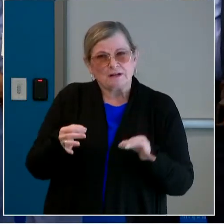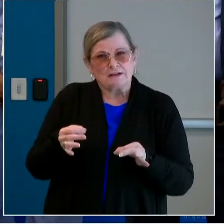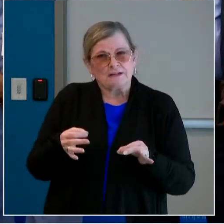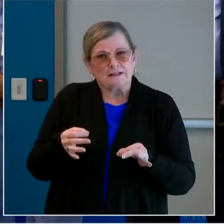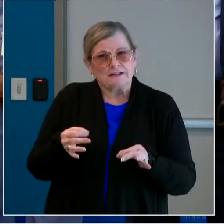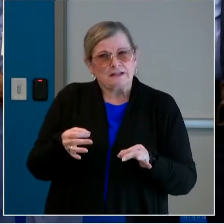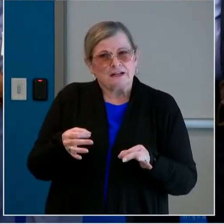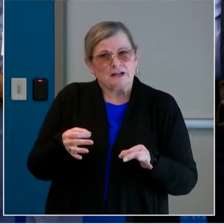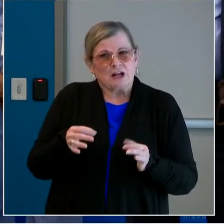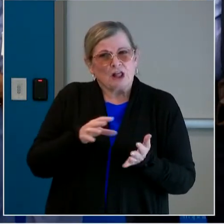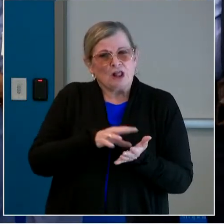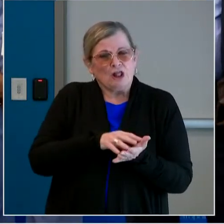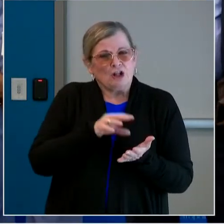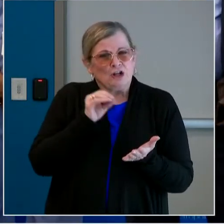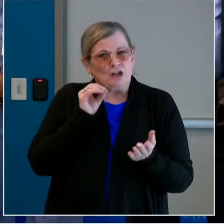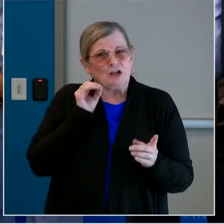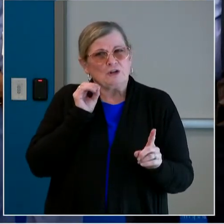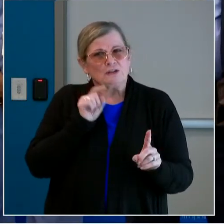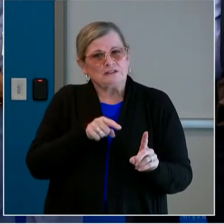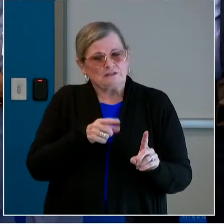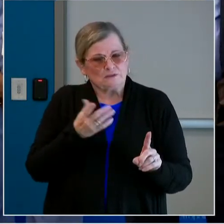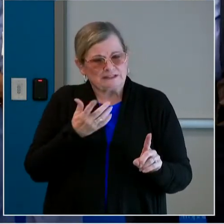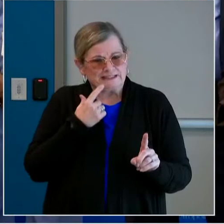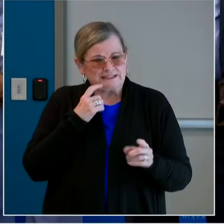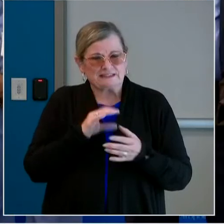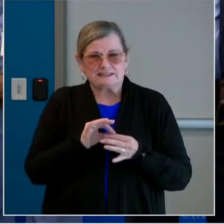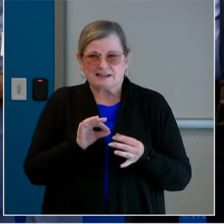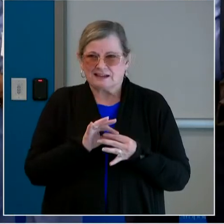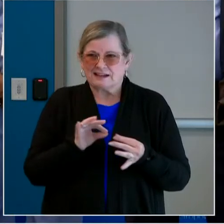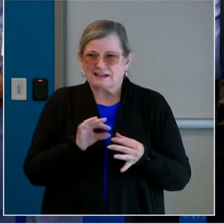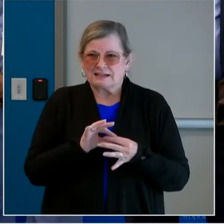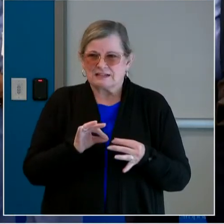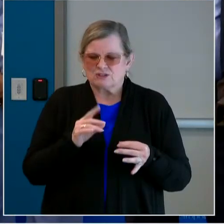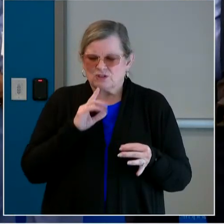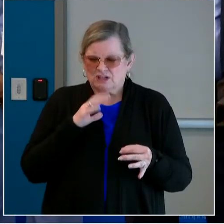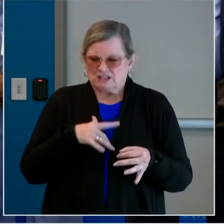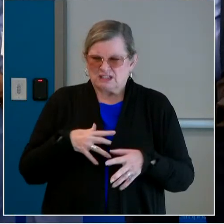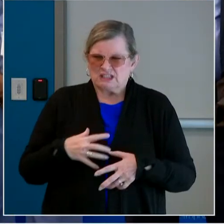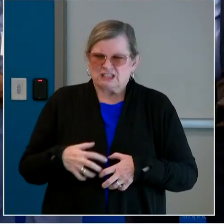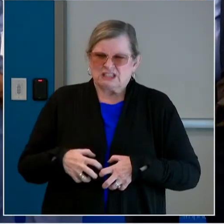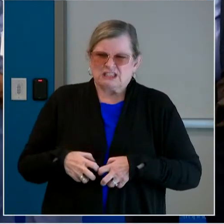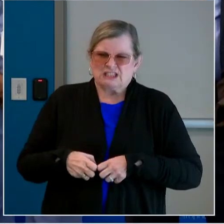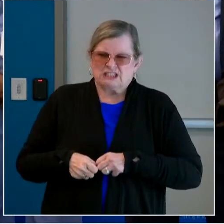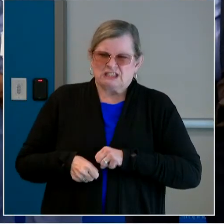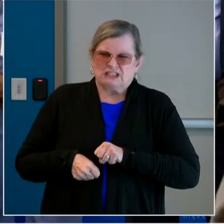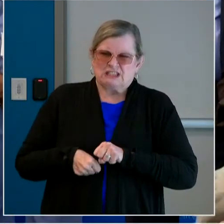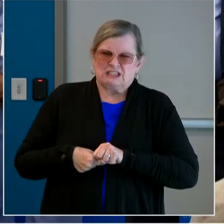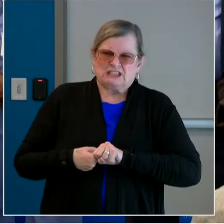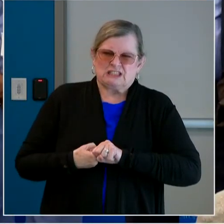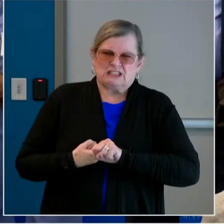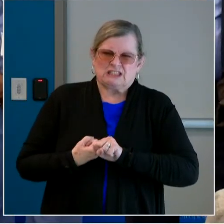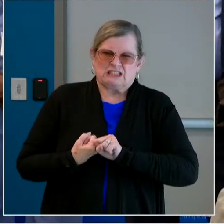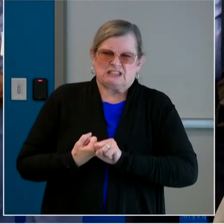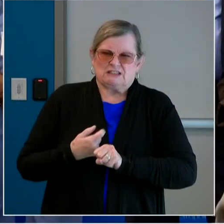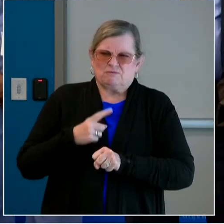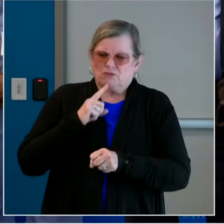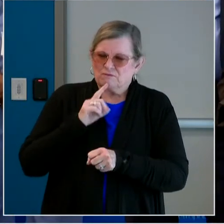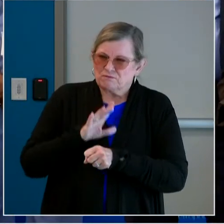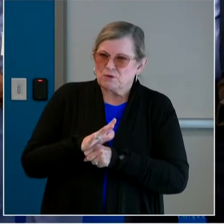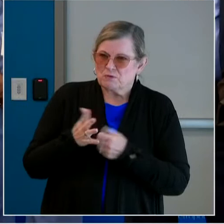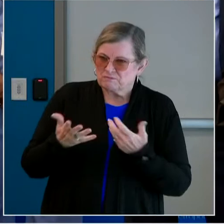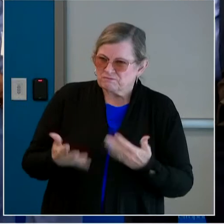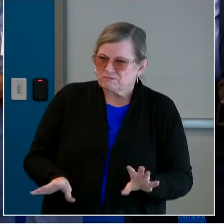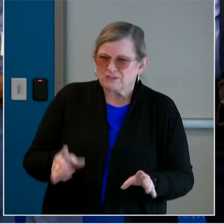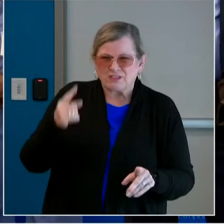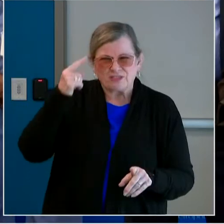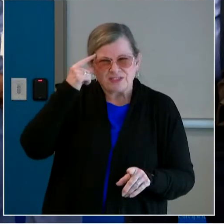gut-wrenching. It confirmed what many of us were anticipating and what we have been preparing for, but it was still tremendously